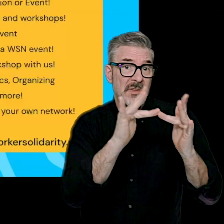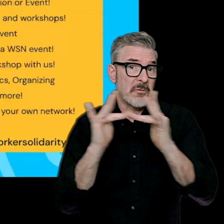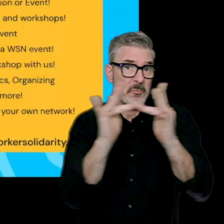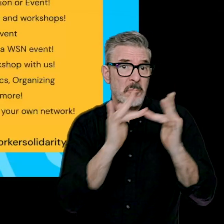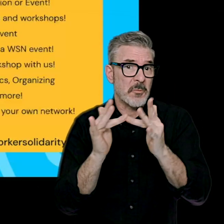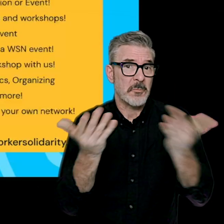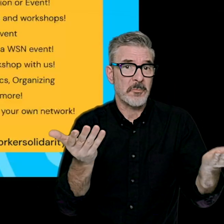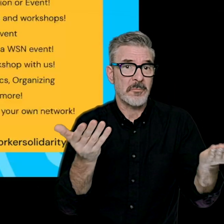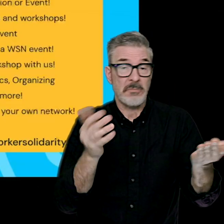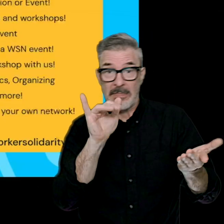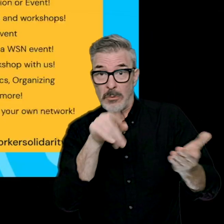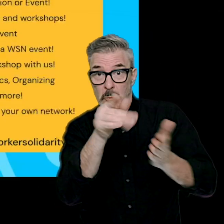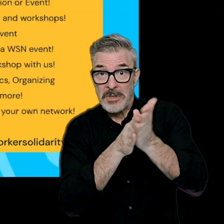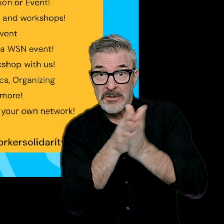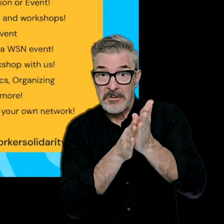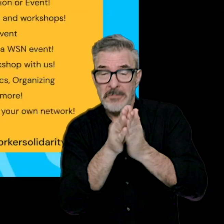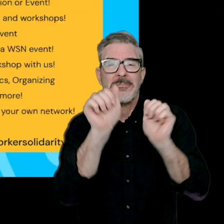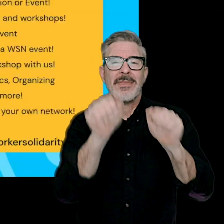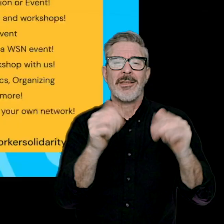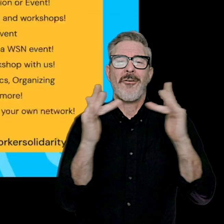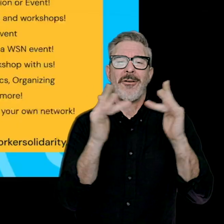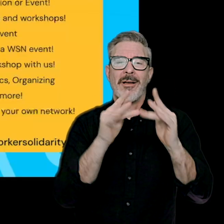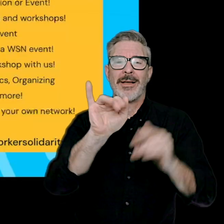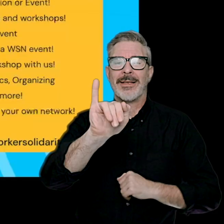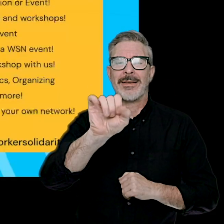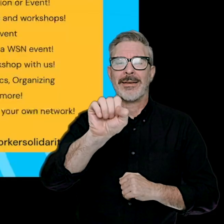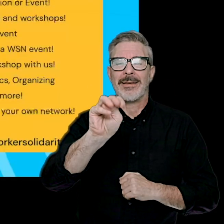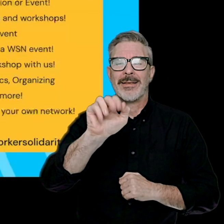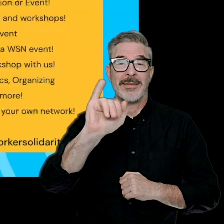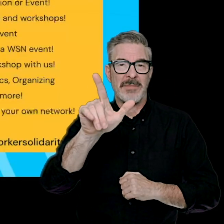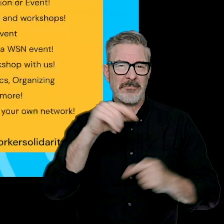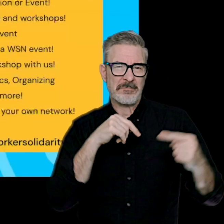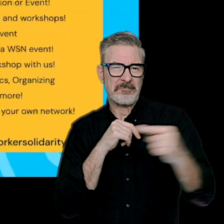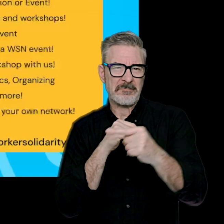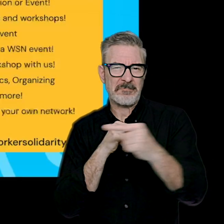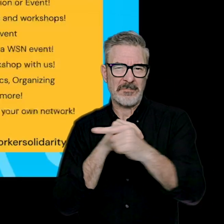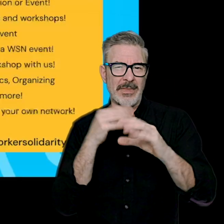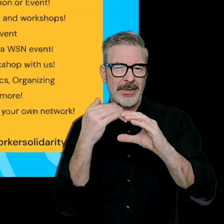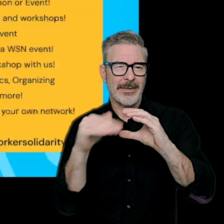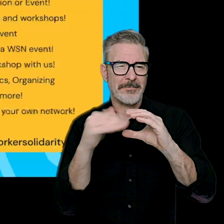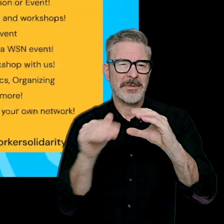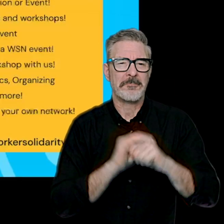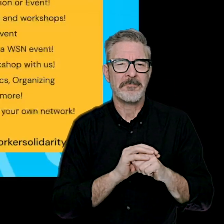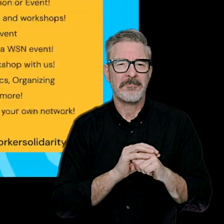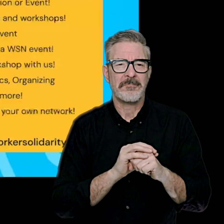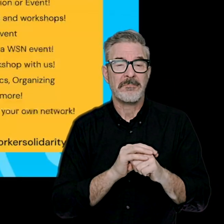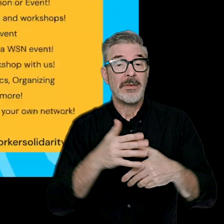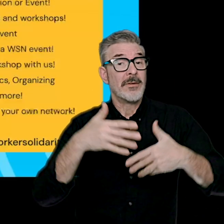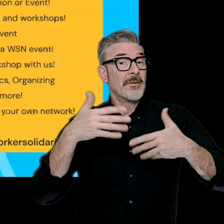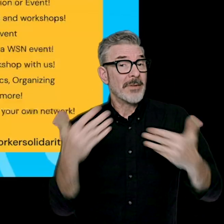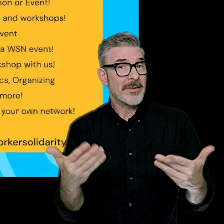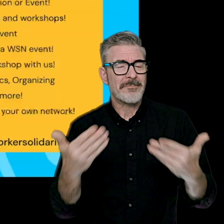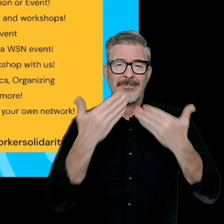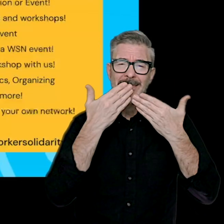Um, and you could even arrange one of your own networks. And if that's an interest of you, you could